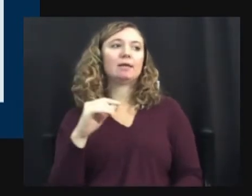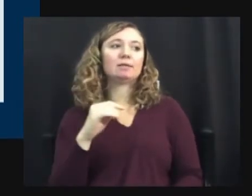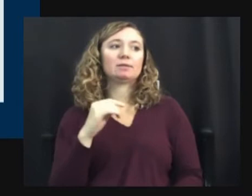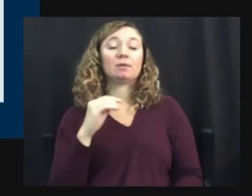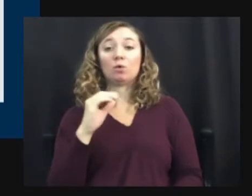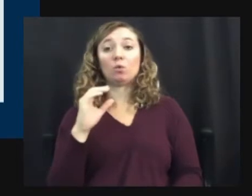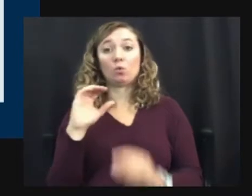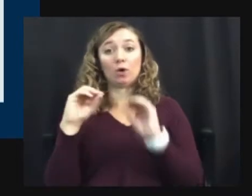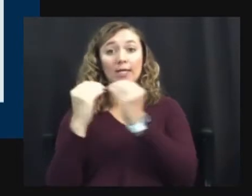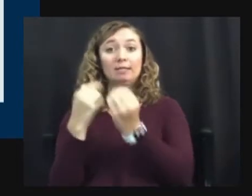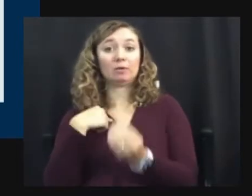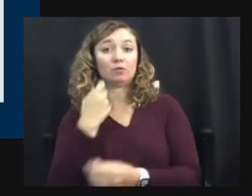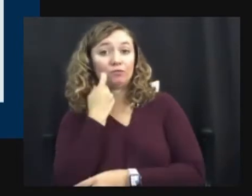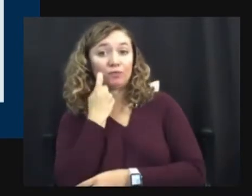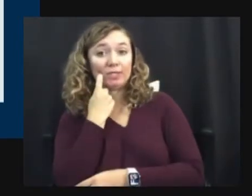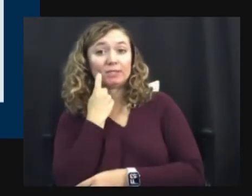about.